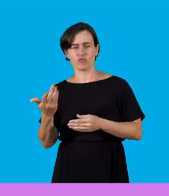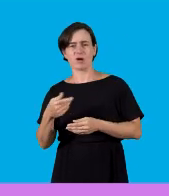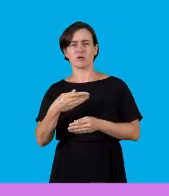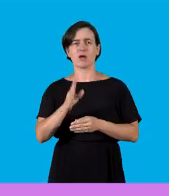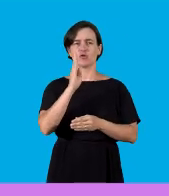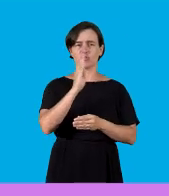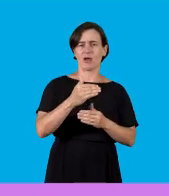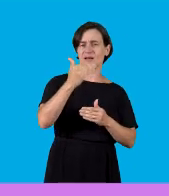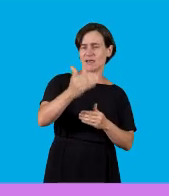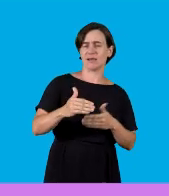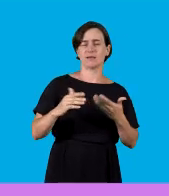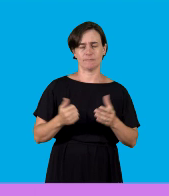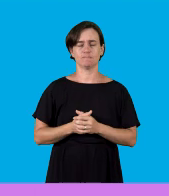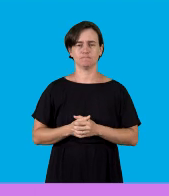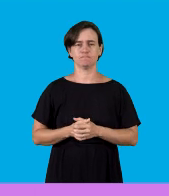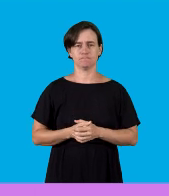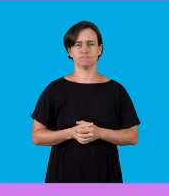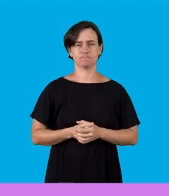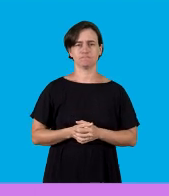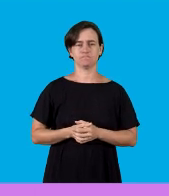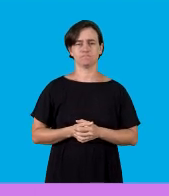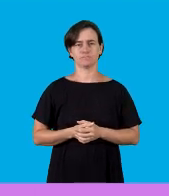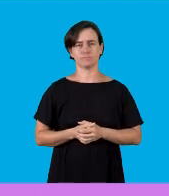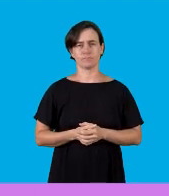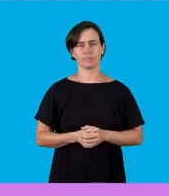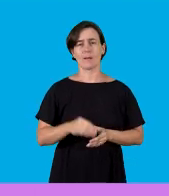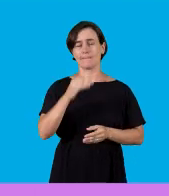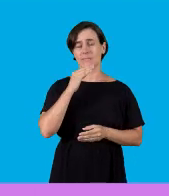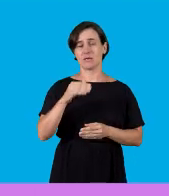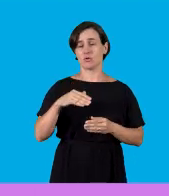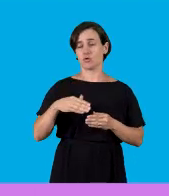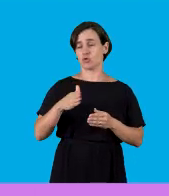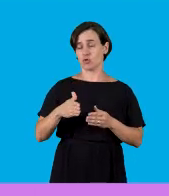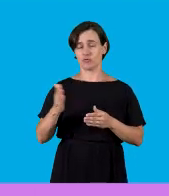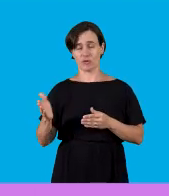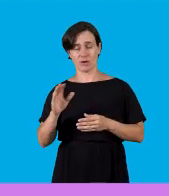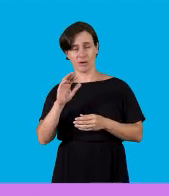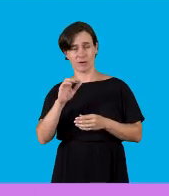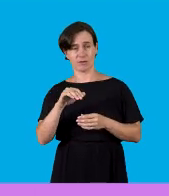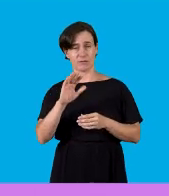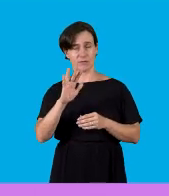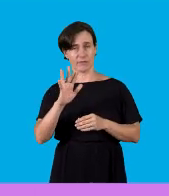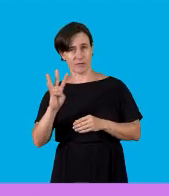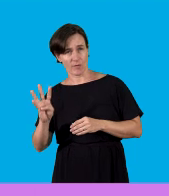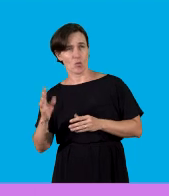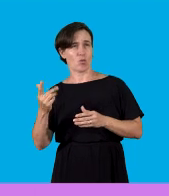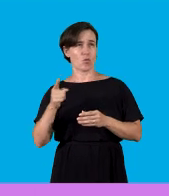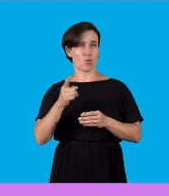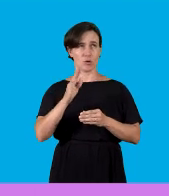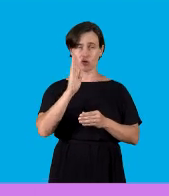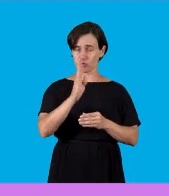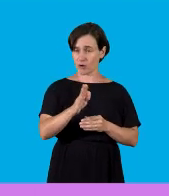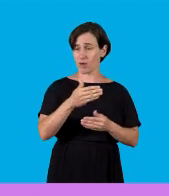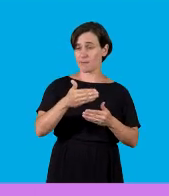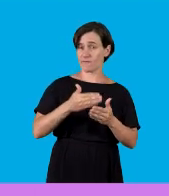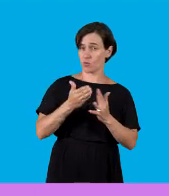shop 40, which is at the corner. Then you continue straight, then you will only turn right at 47 and 54. You continue straight down. Before entrance 2,